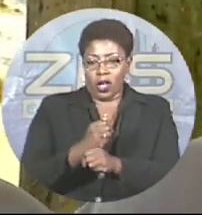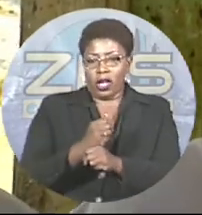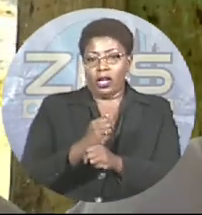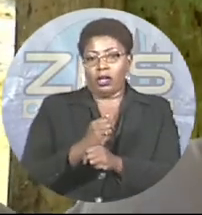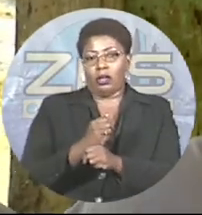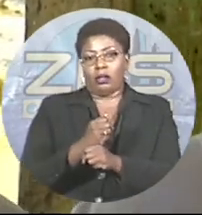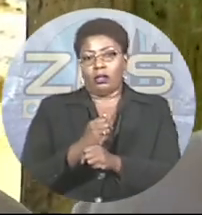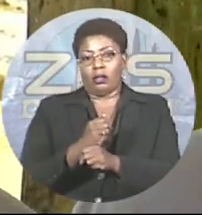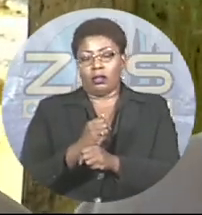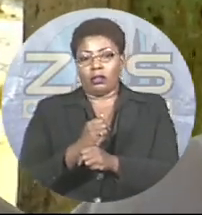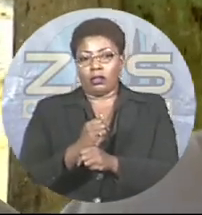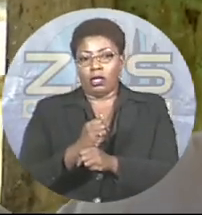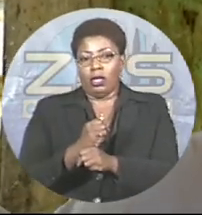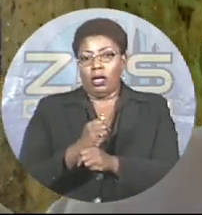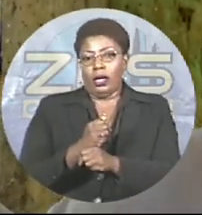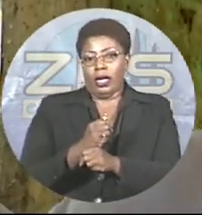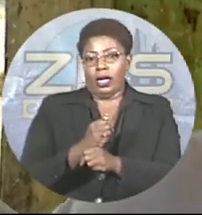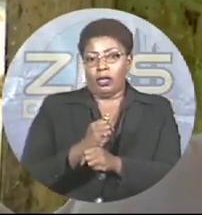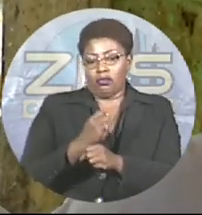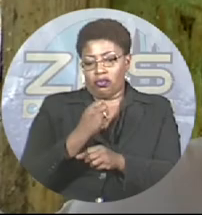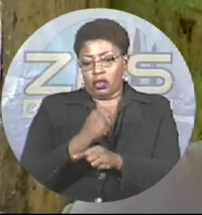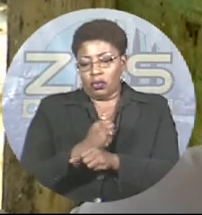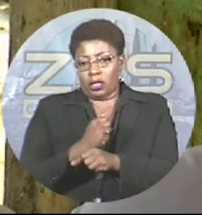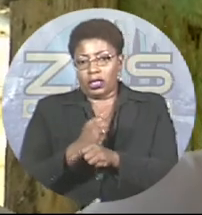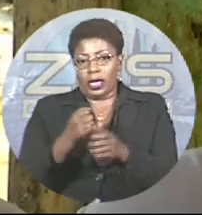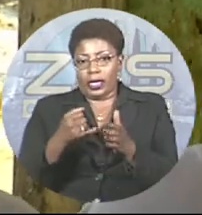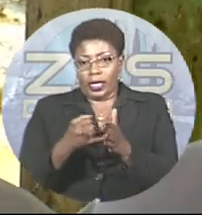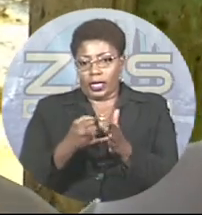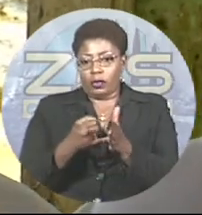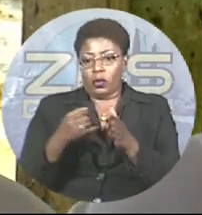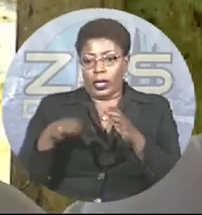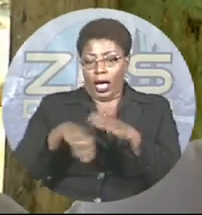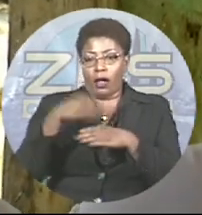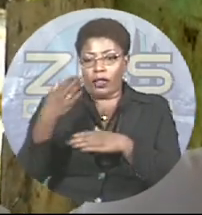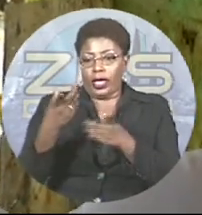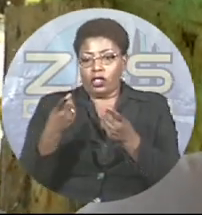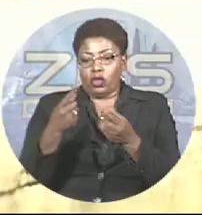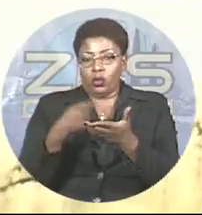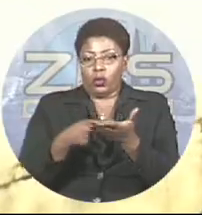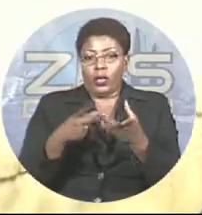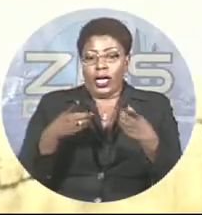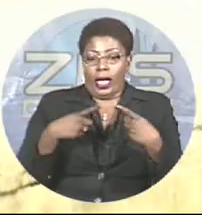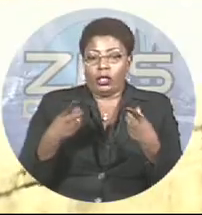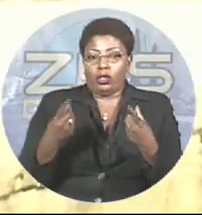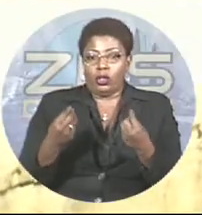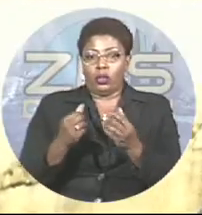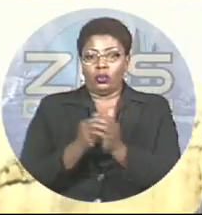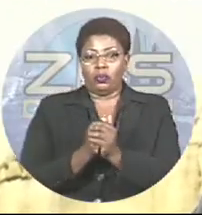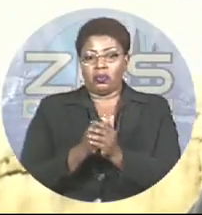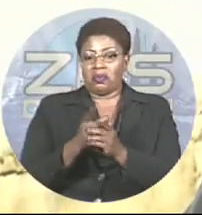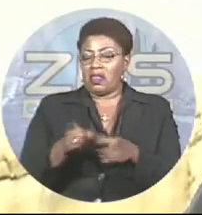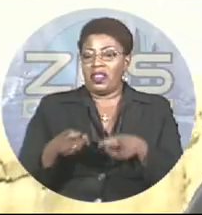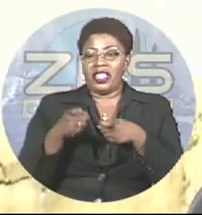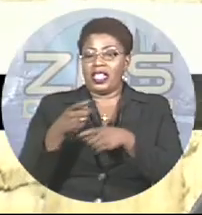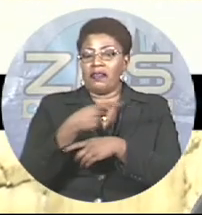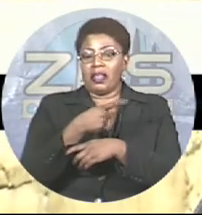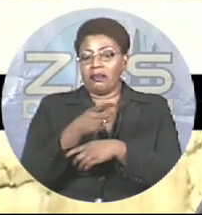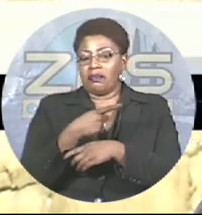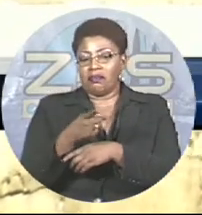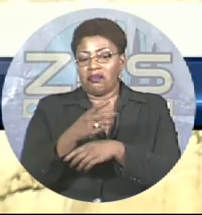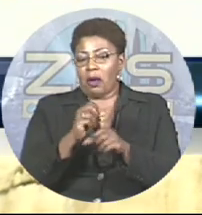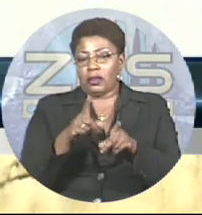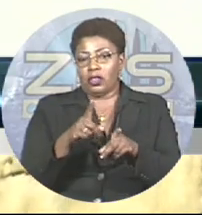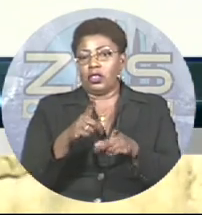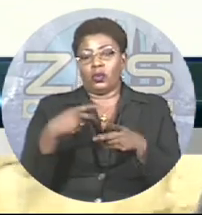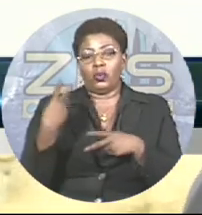now we're a well-oiled machine, so we went out there and did what we had to do. We didn't give them a chance, you know. We just come here and do